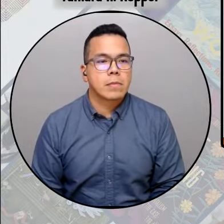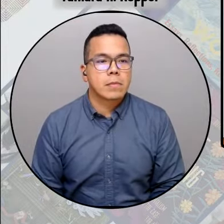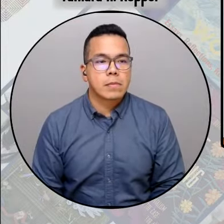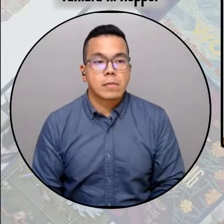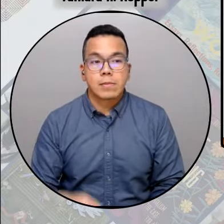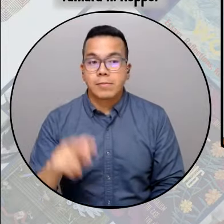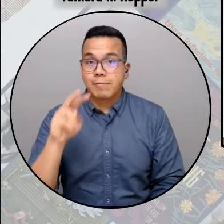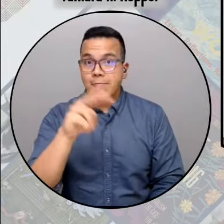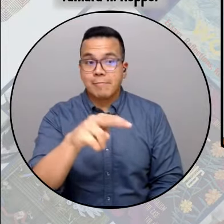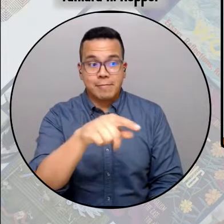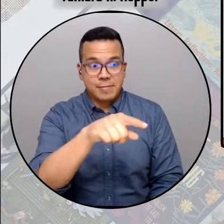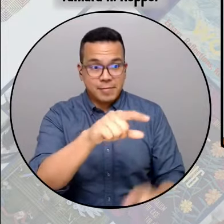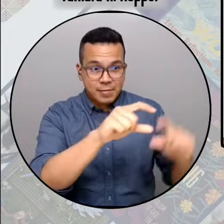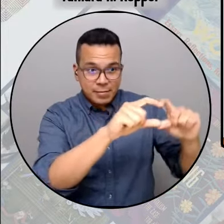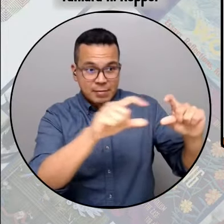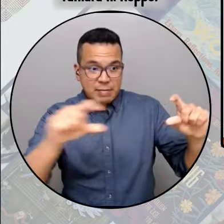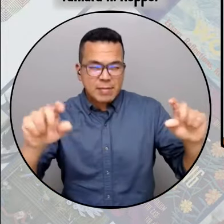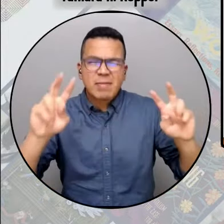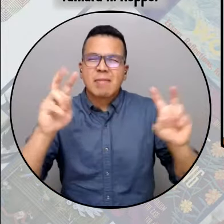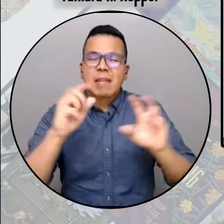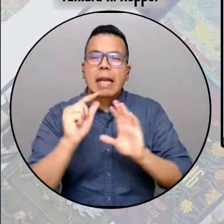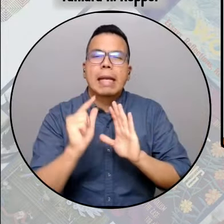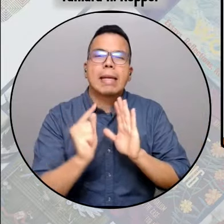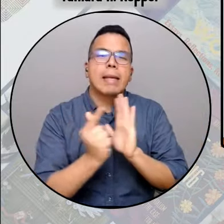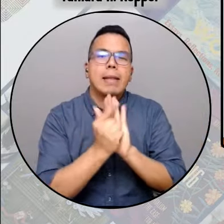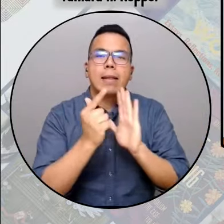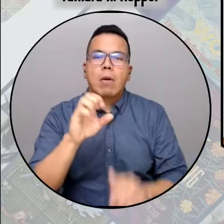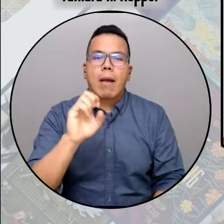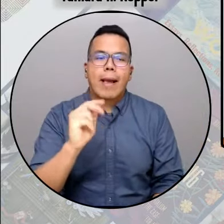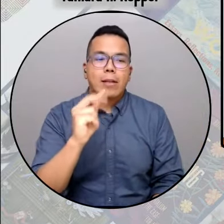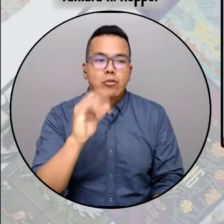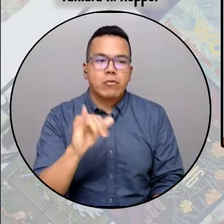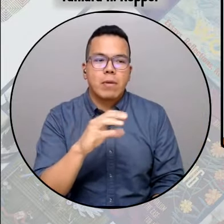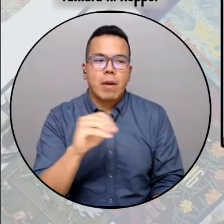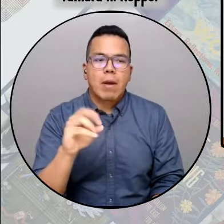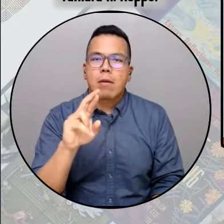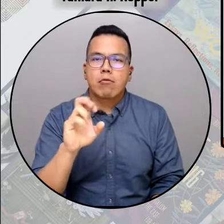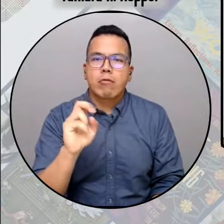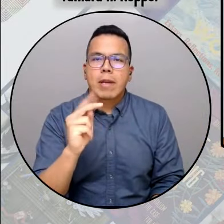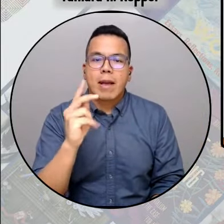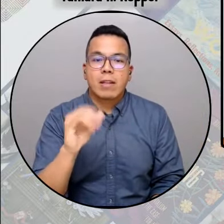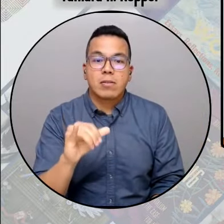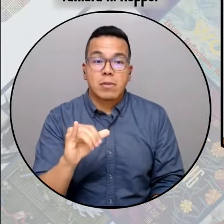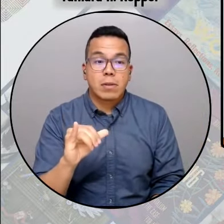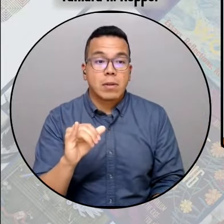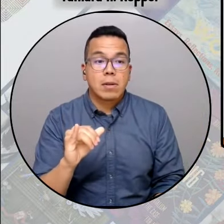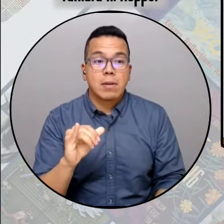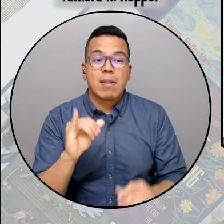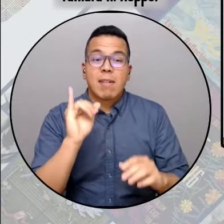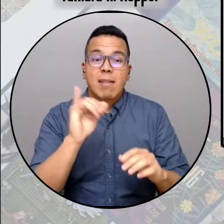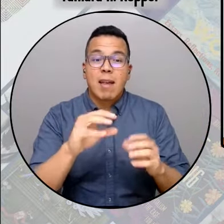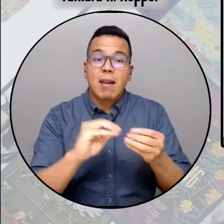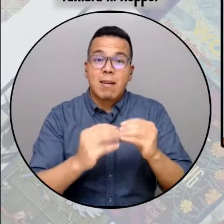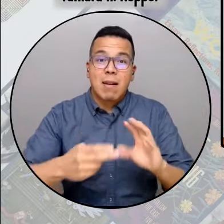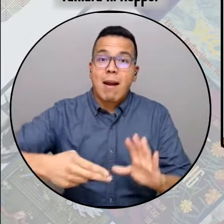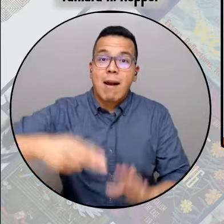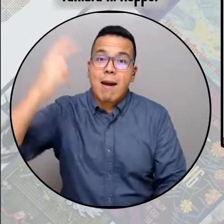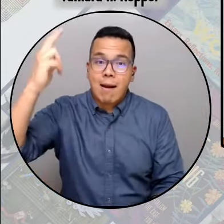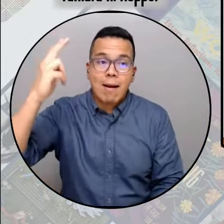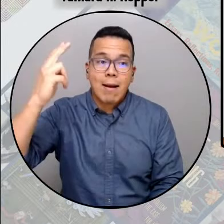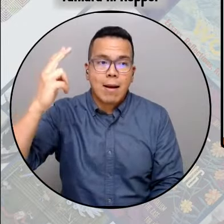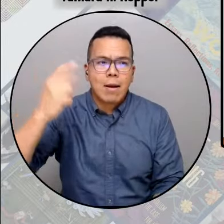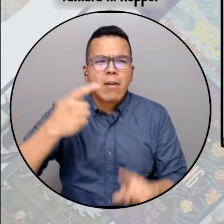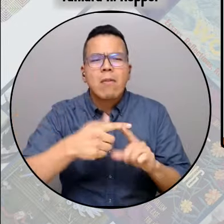this illegal entry and reentry, right, makes up the majority out of all